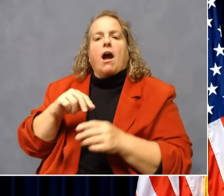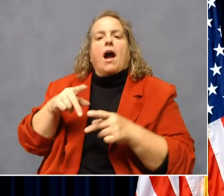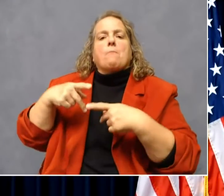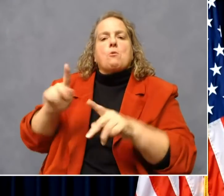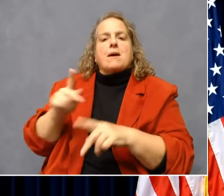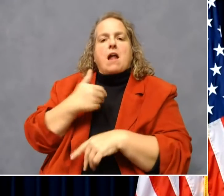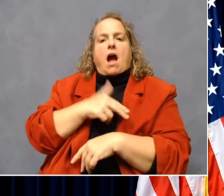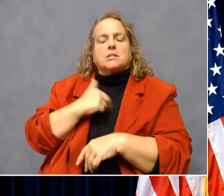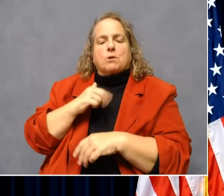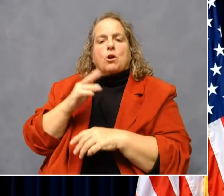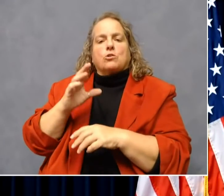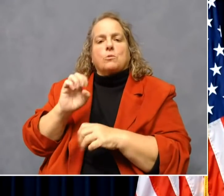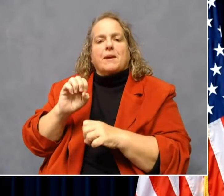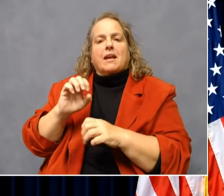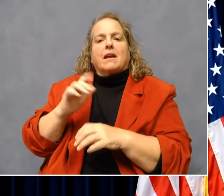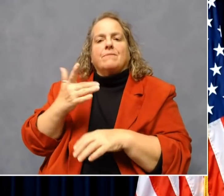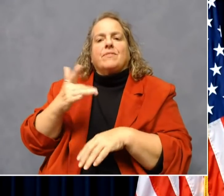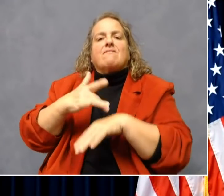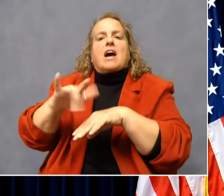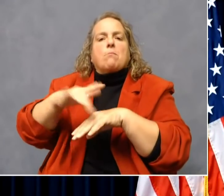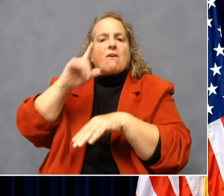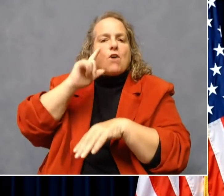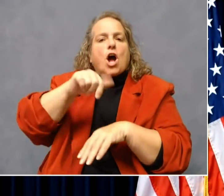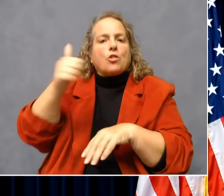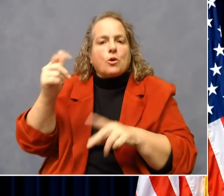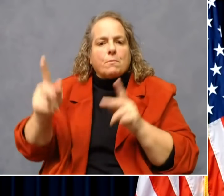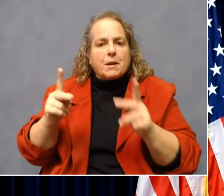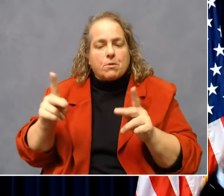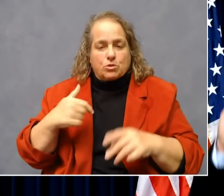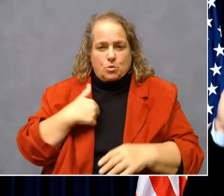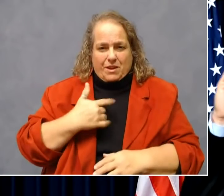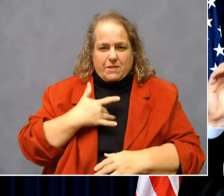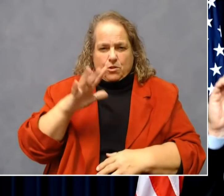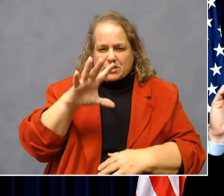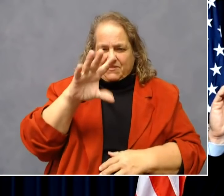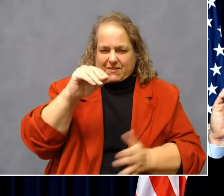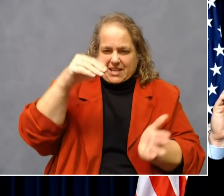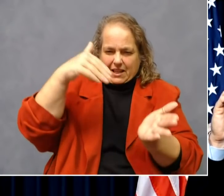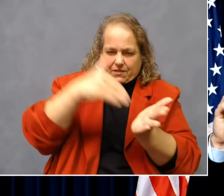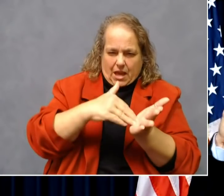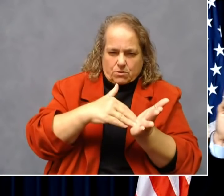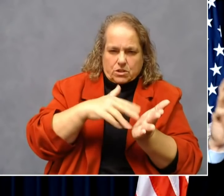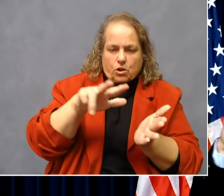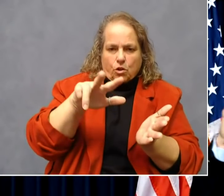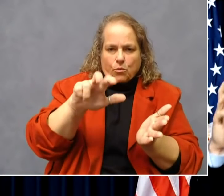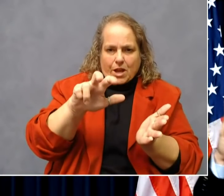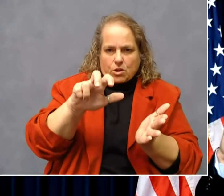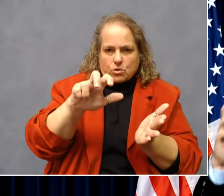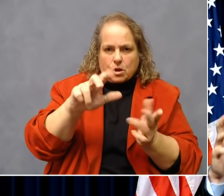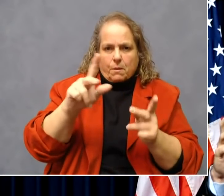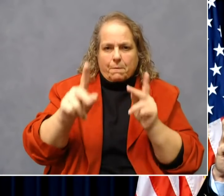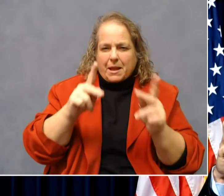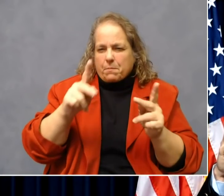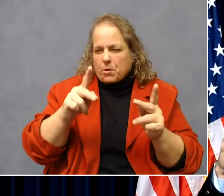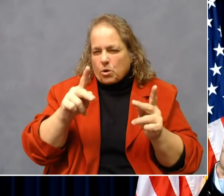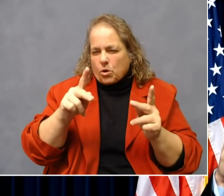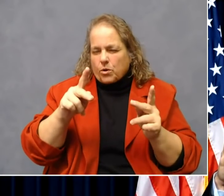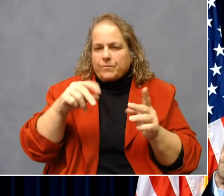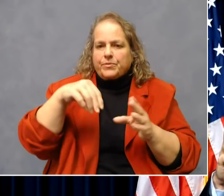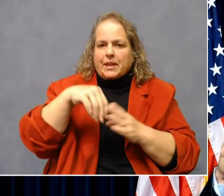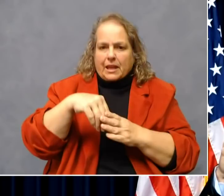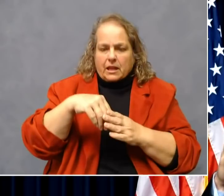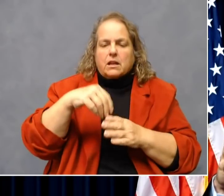that there are about 50,300 residents and staff in the highest and kind of the most intensive tier